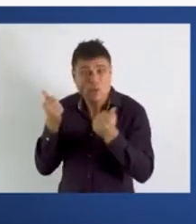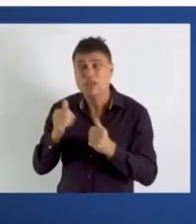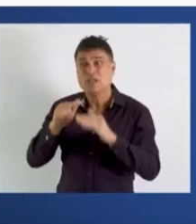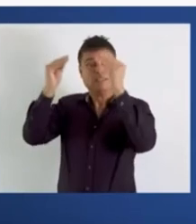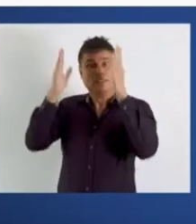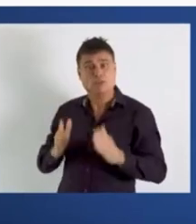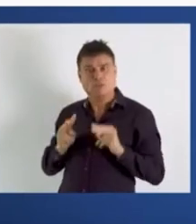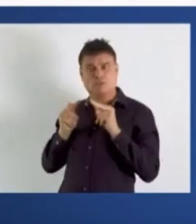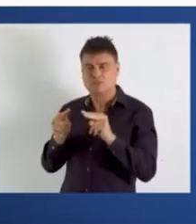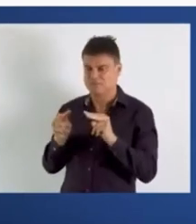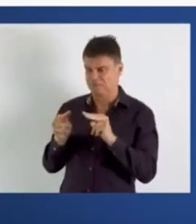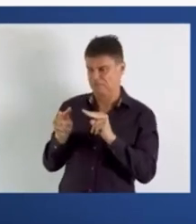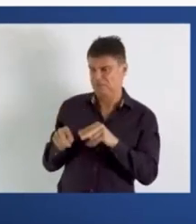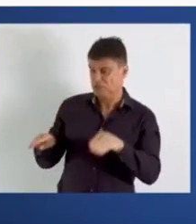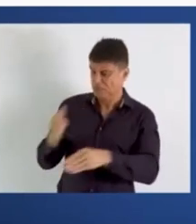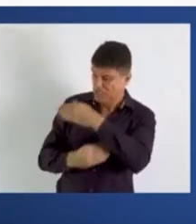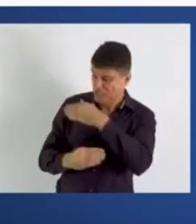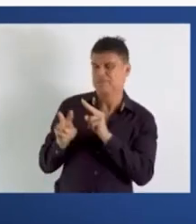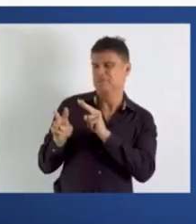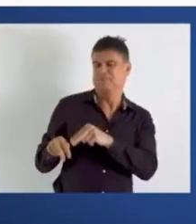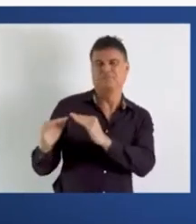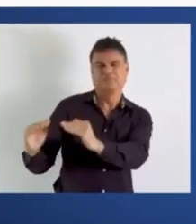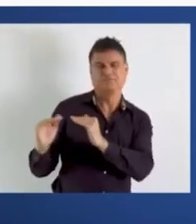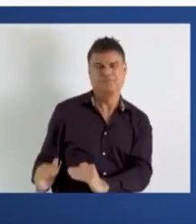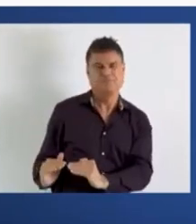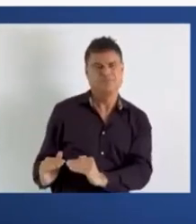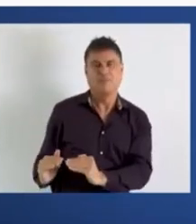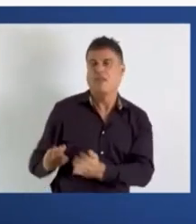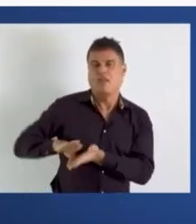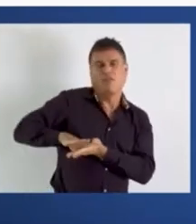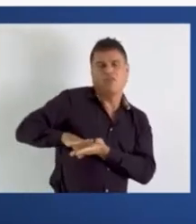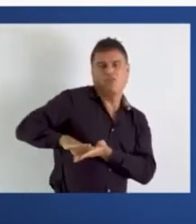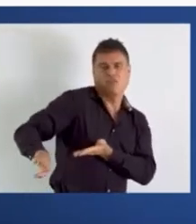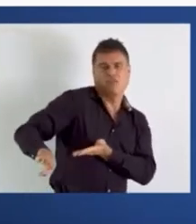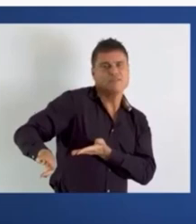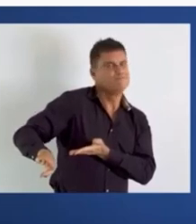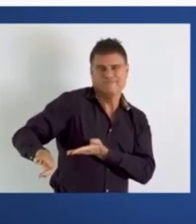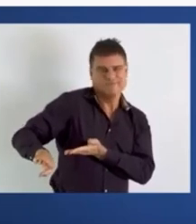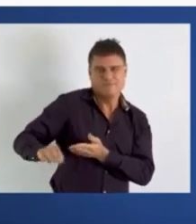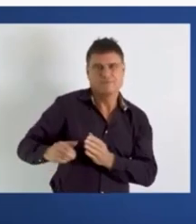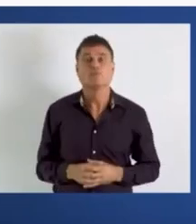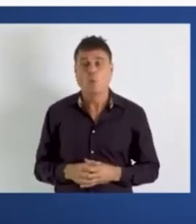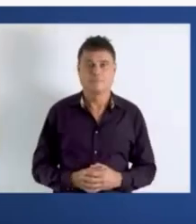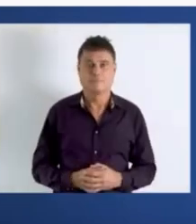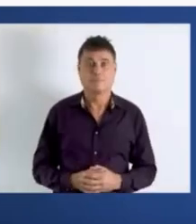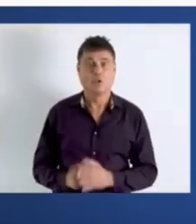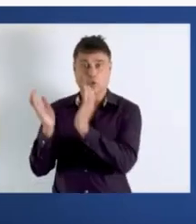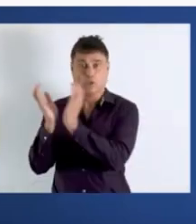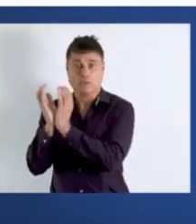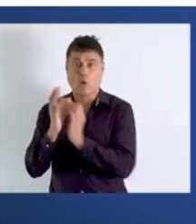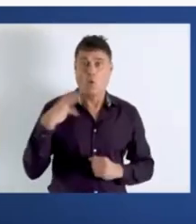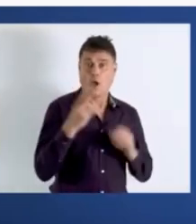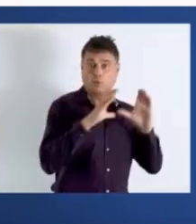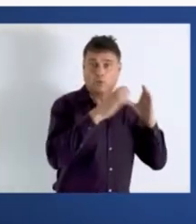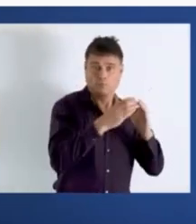have stigmatizing views on children with disabilities, and these children might be left behind. UNICEF and the